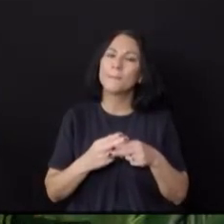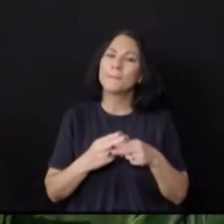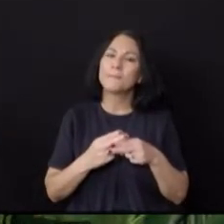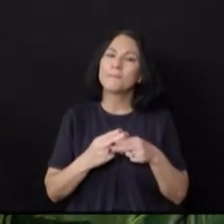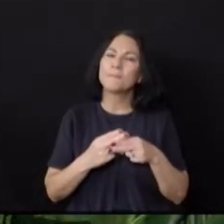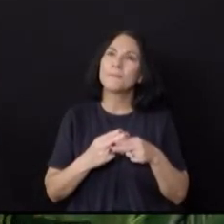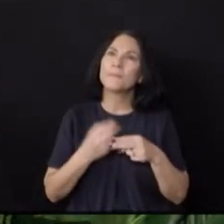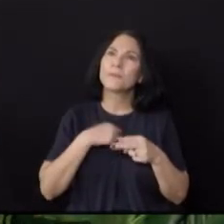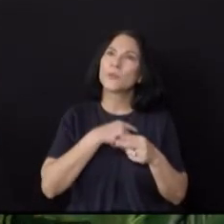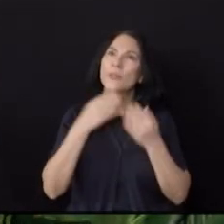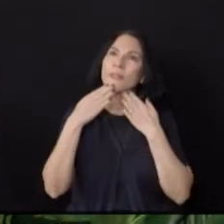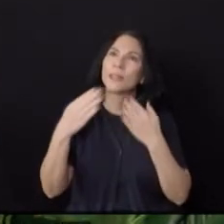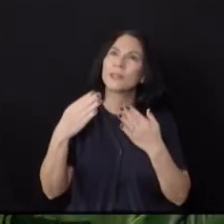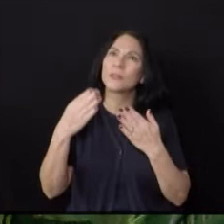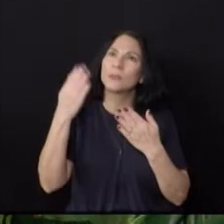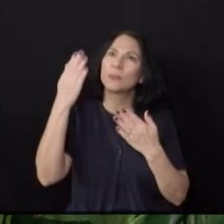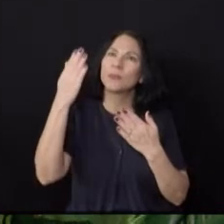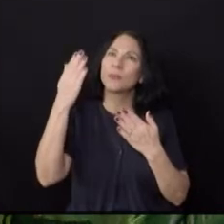We thank you.